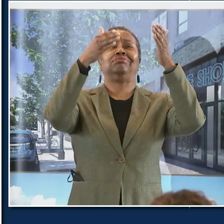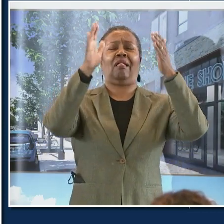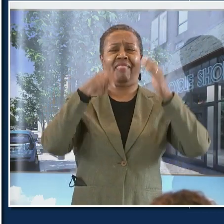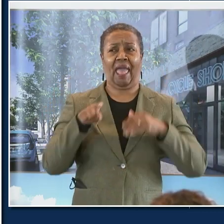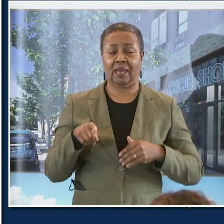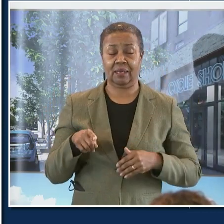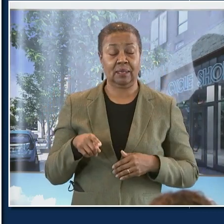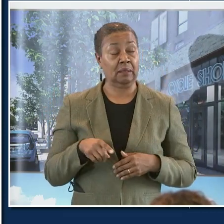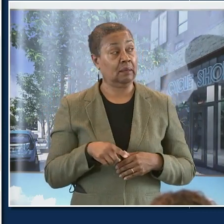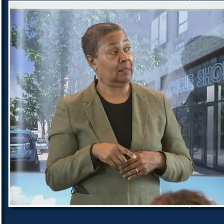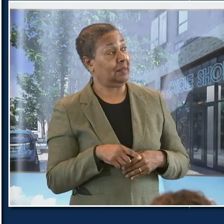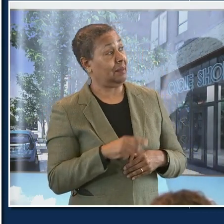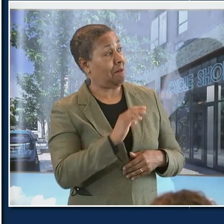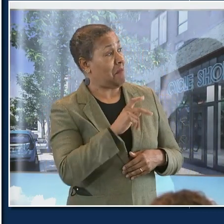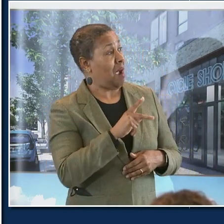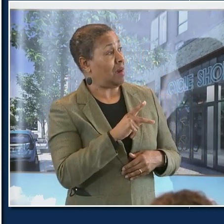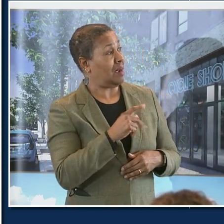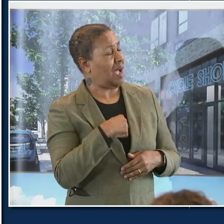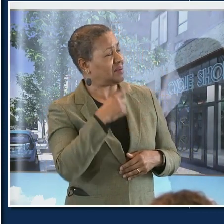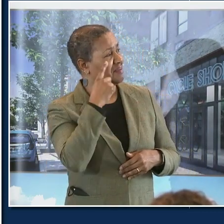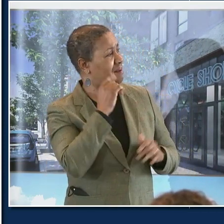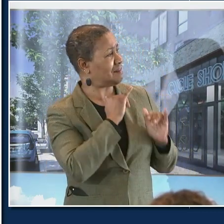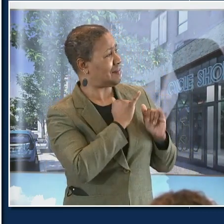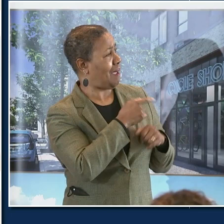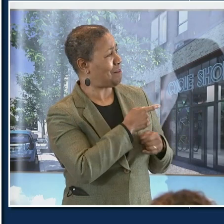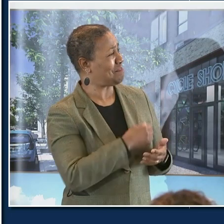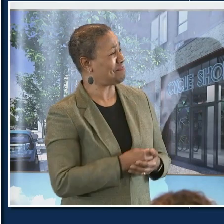And I said, Mark, I was thinking the same thing.